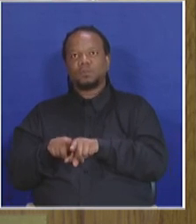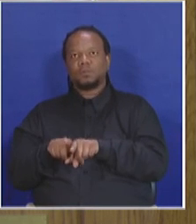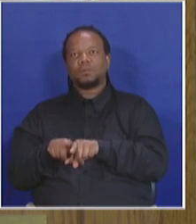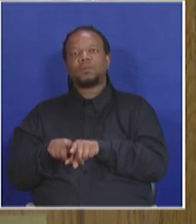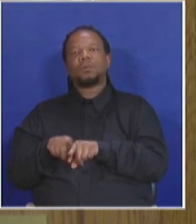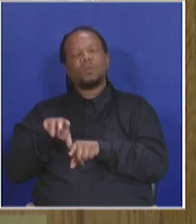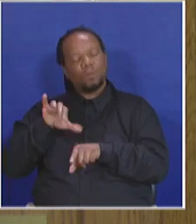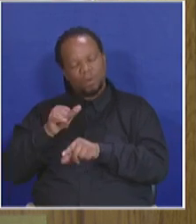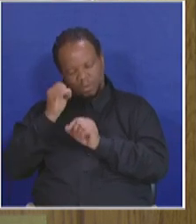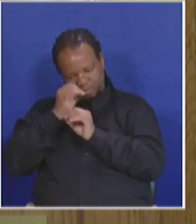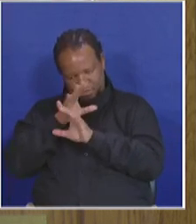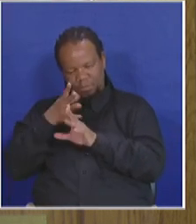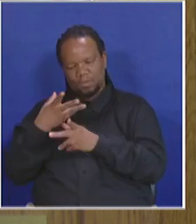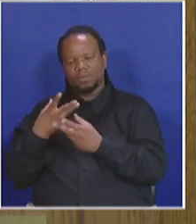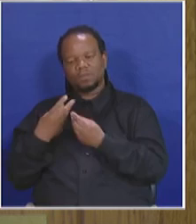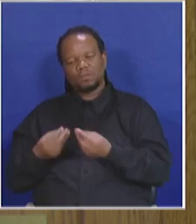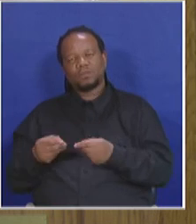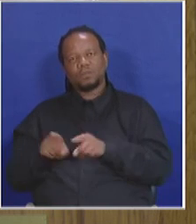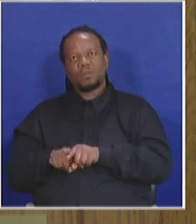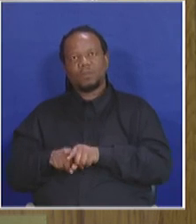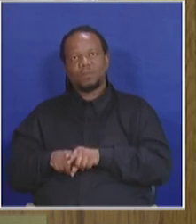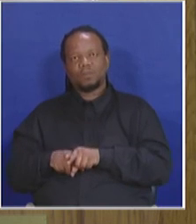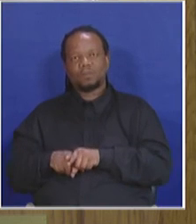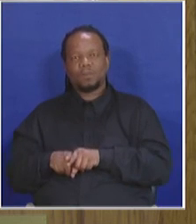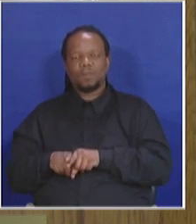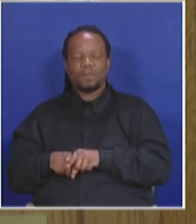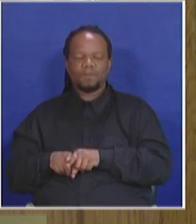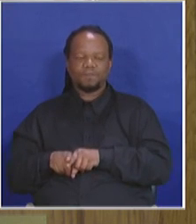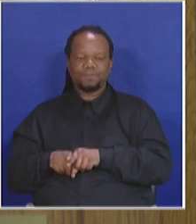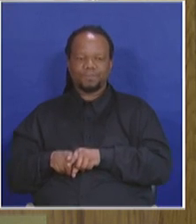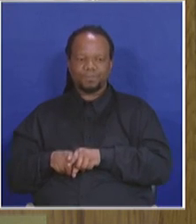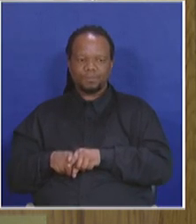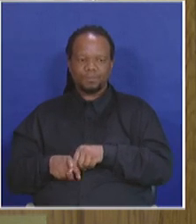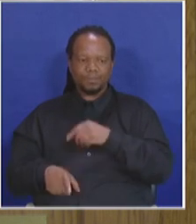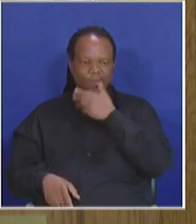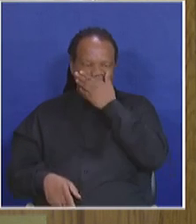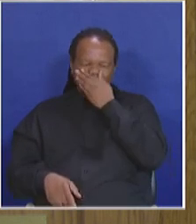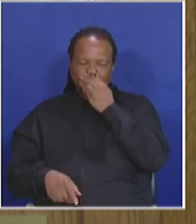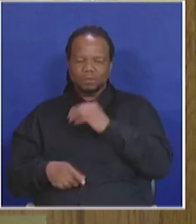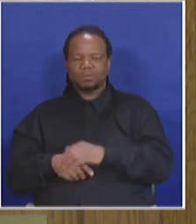attention. We also want to say that